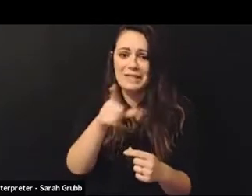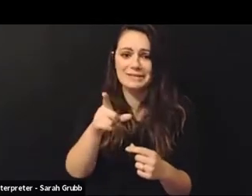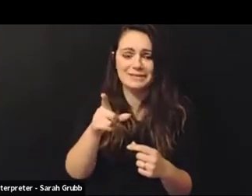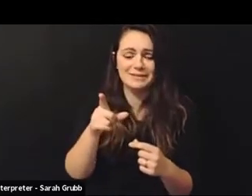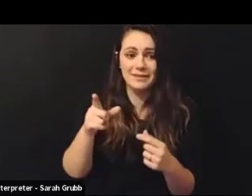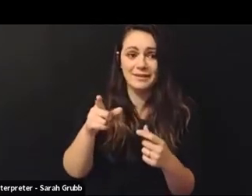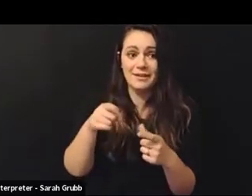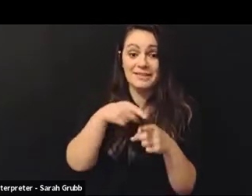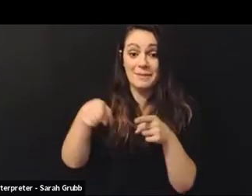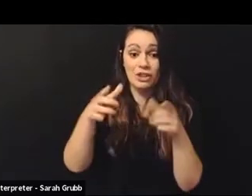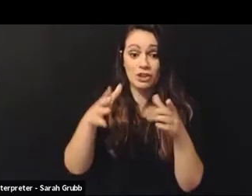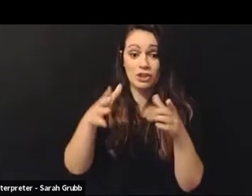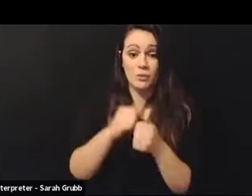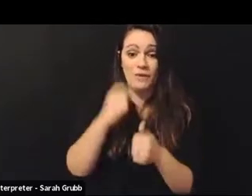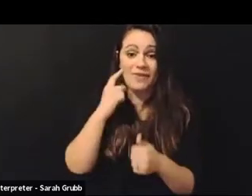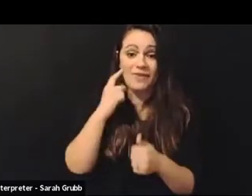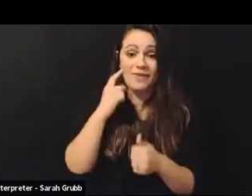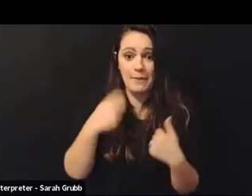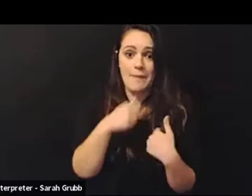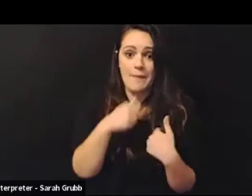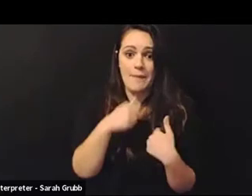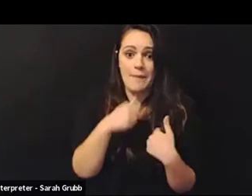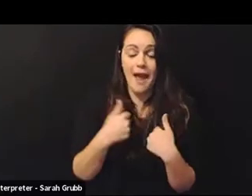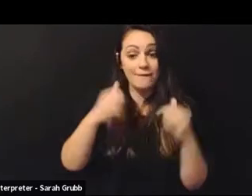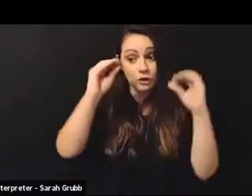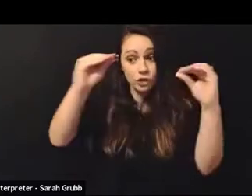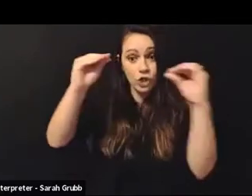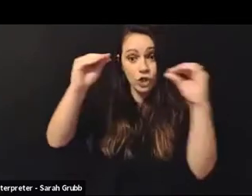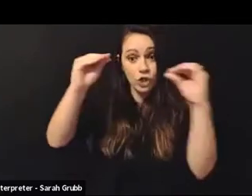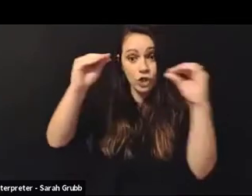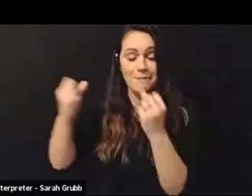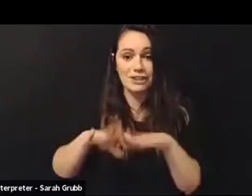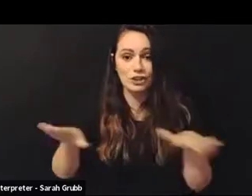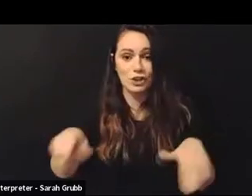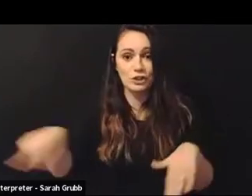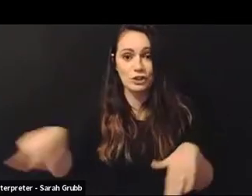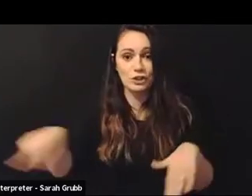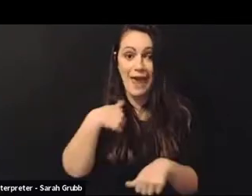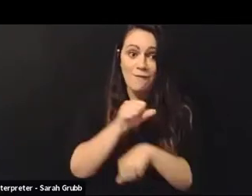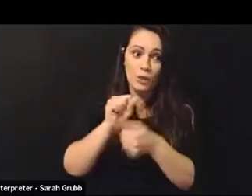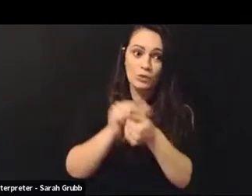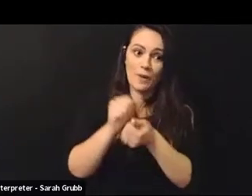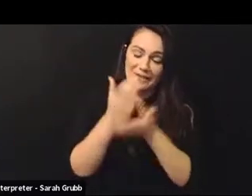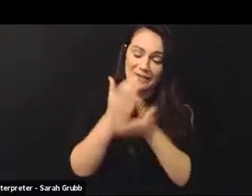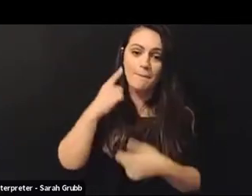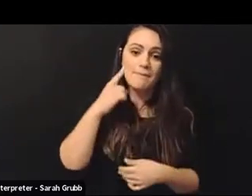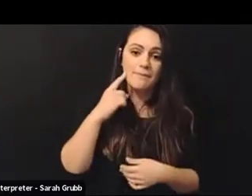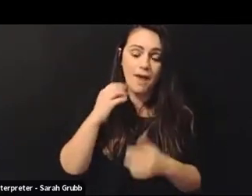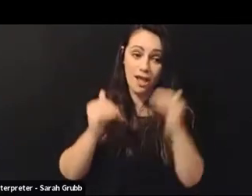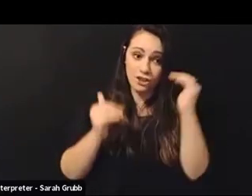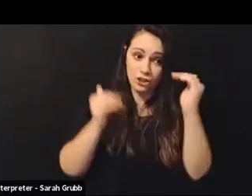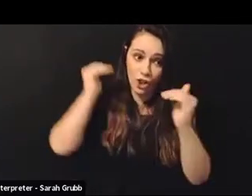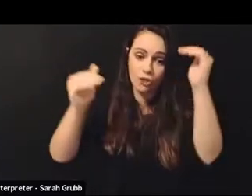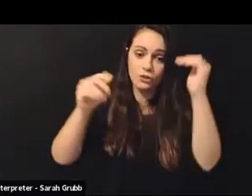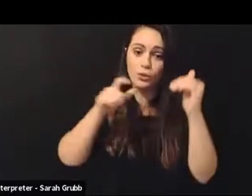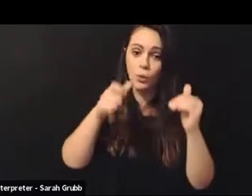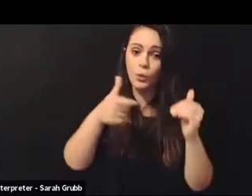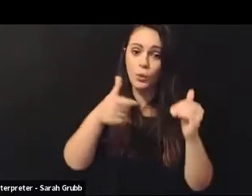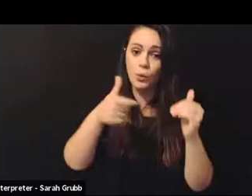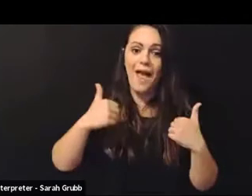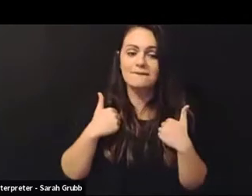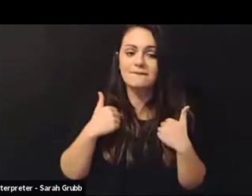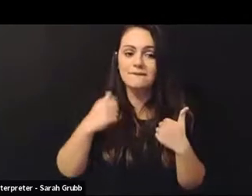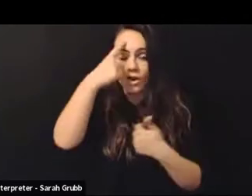have taught many children and worked with some adults who have autism. I have worked the